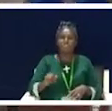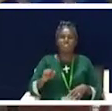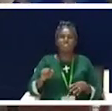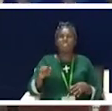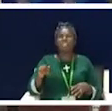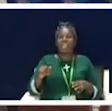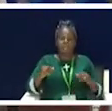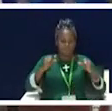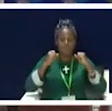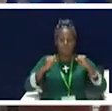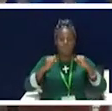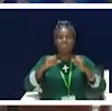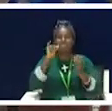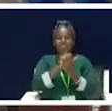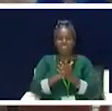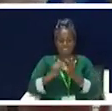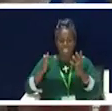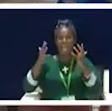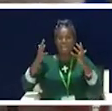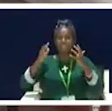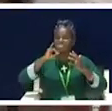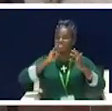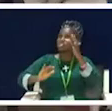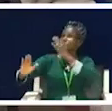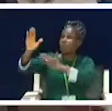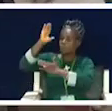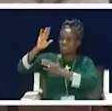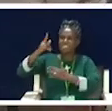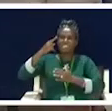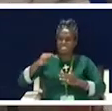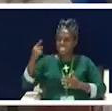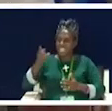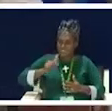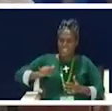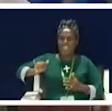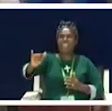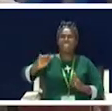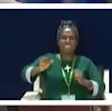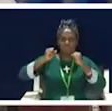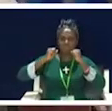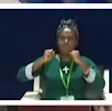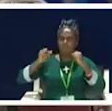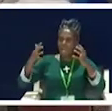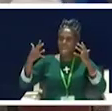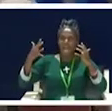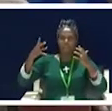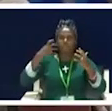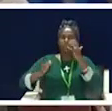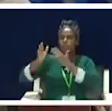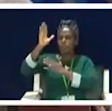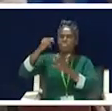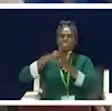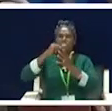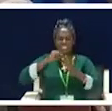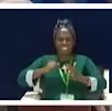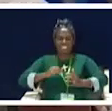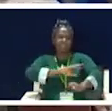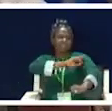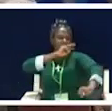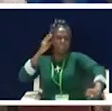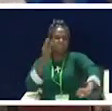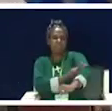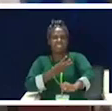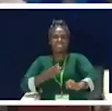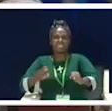arm is called the everlasting arm of God. It's a mighty hand. According to